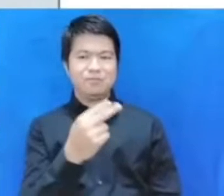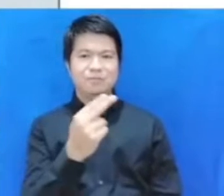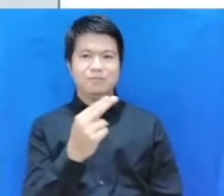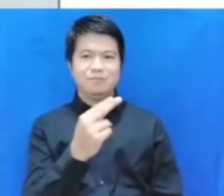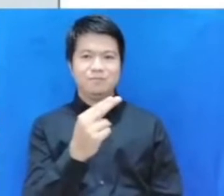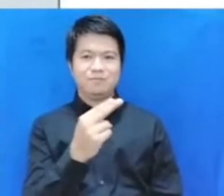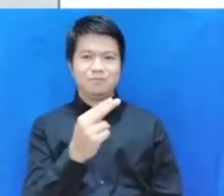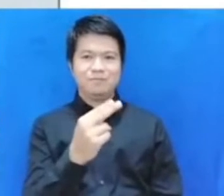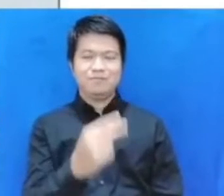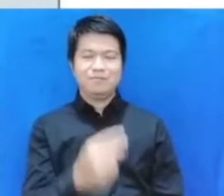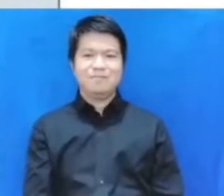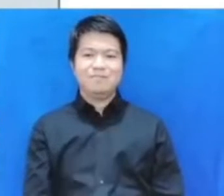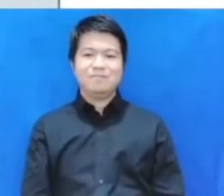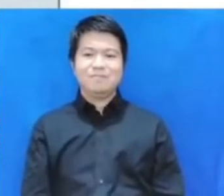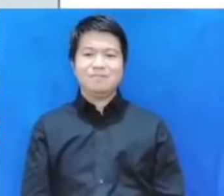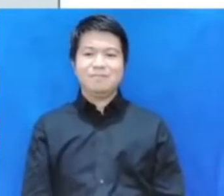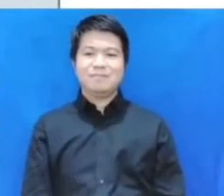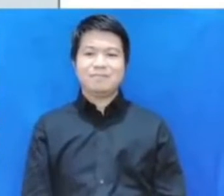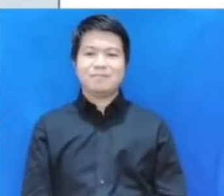Okay.